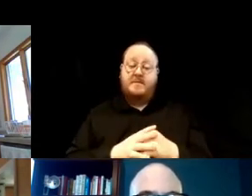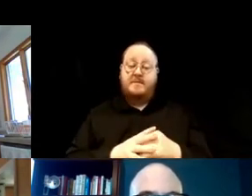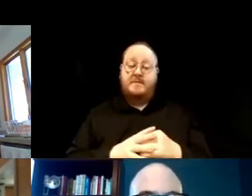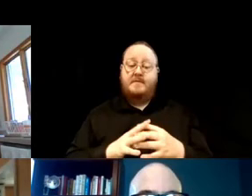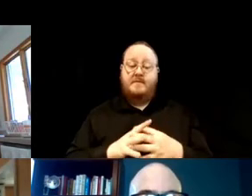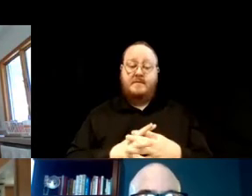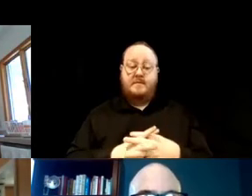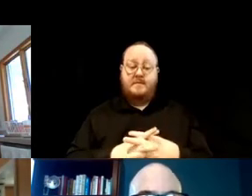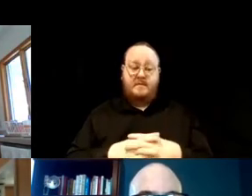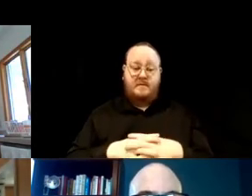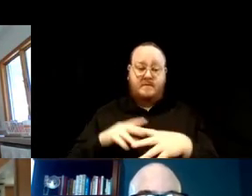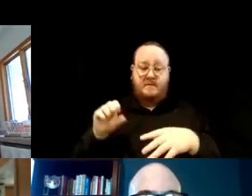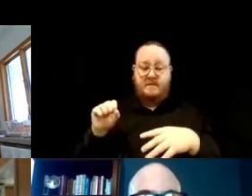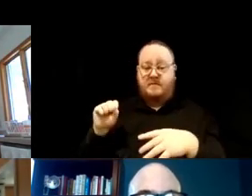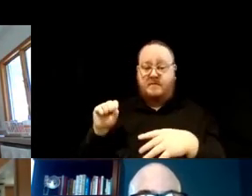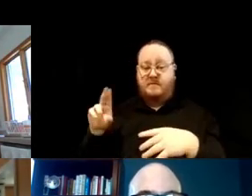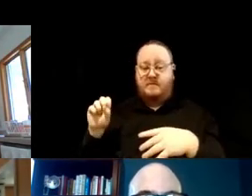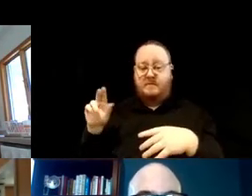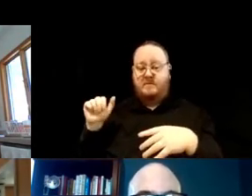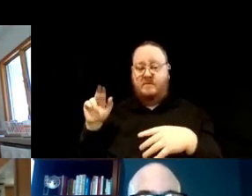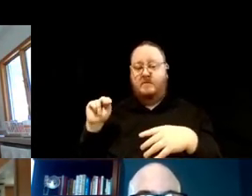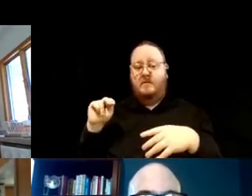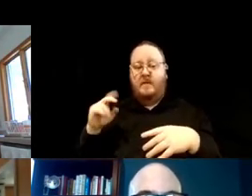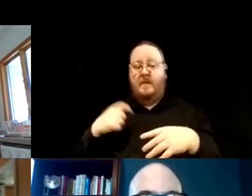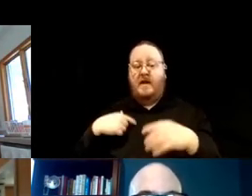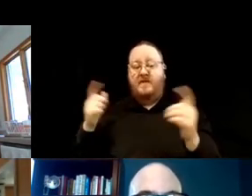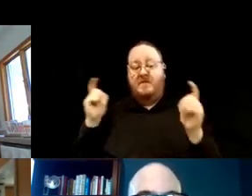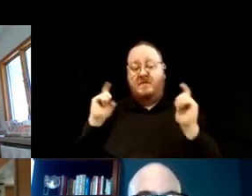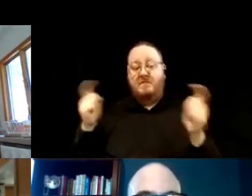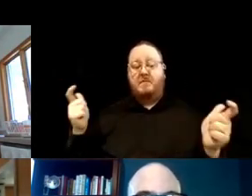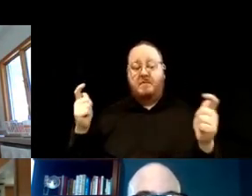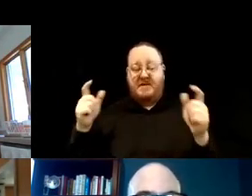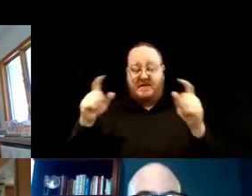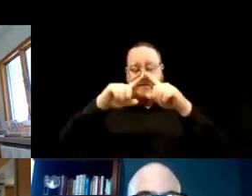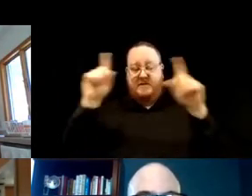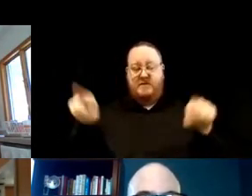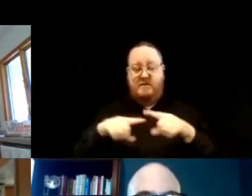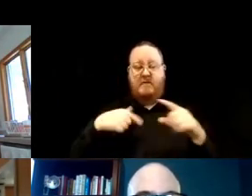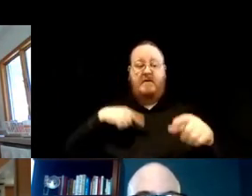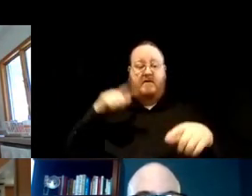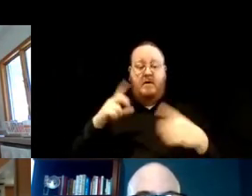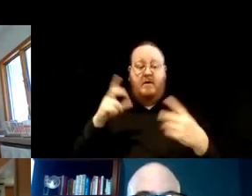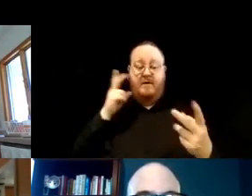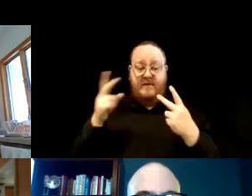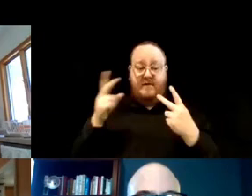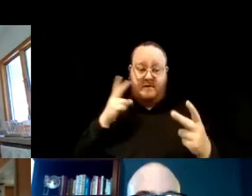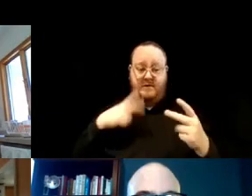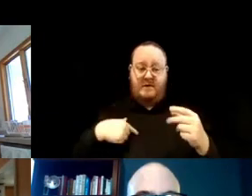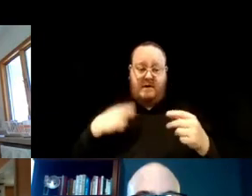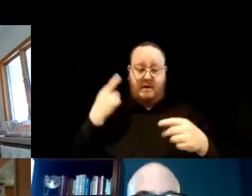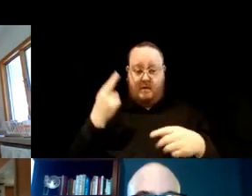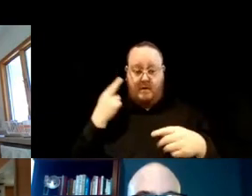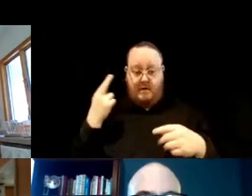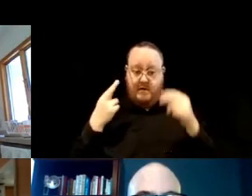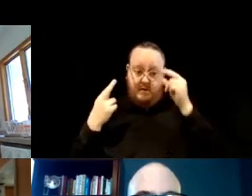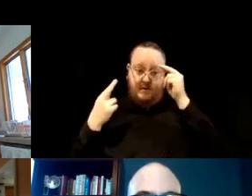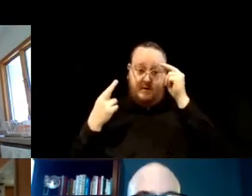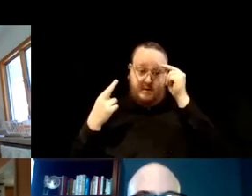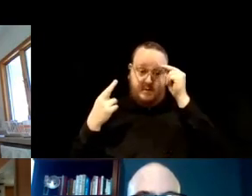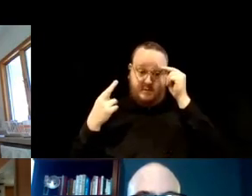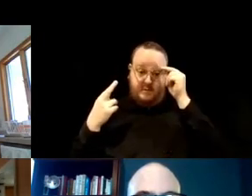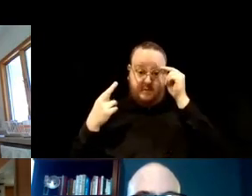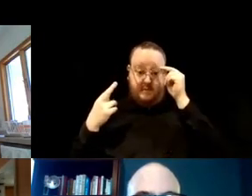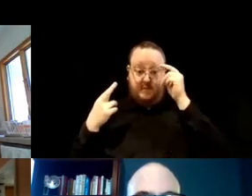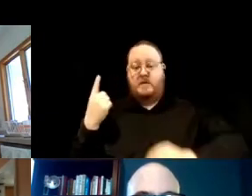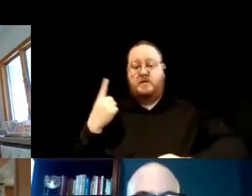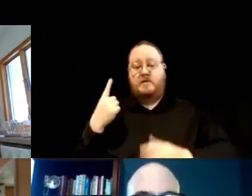large screen, but since I have low vision, I actually discovered after I had somebody, go through the screen with me and